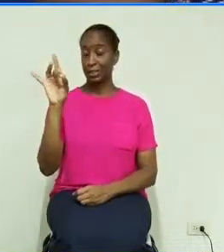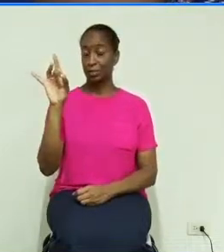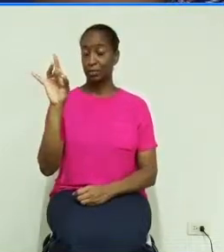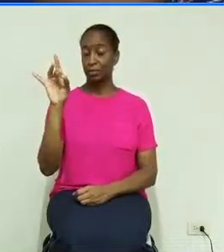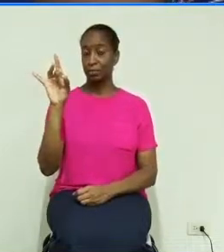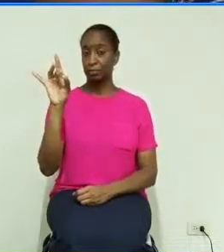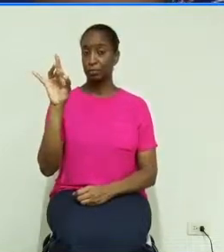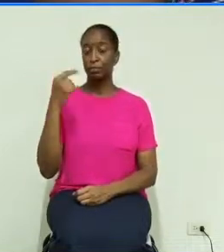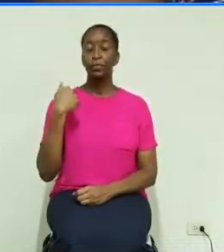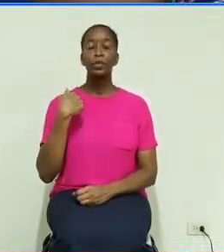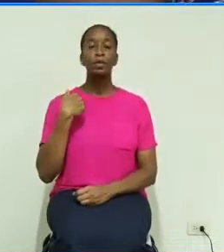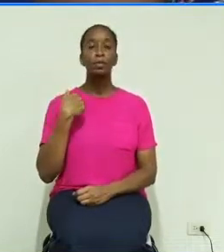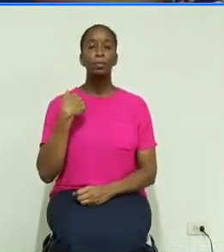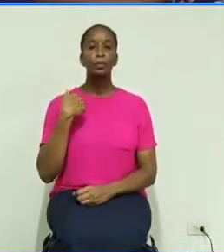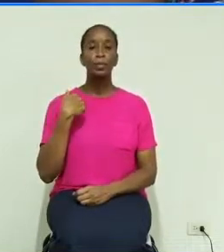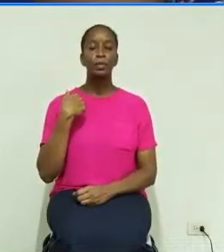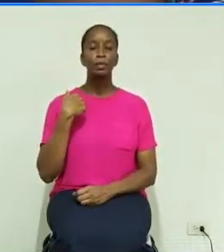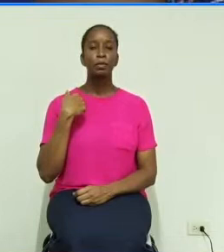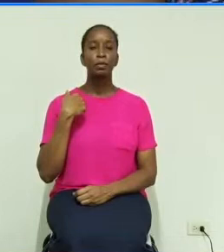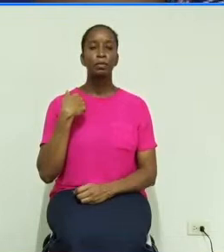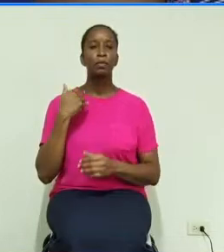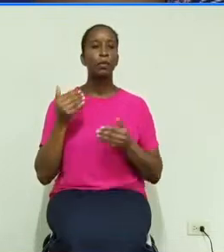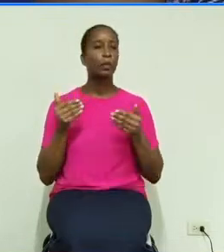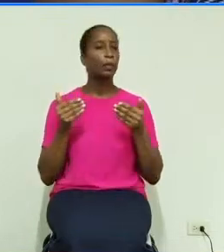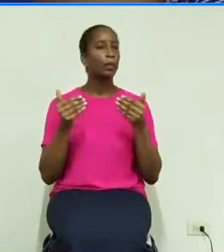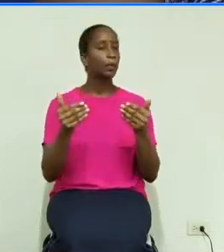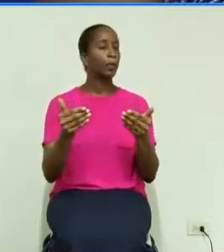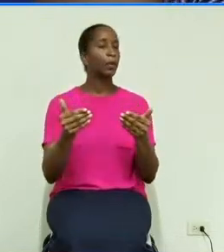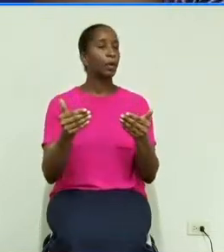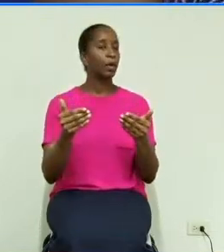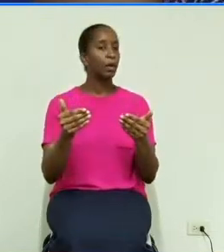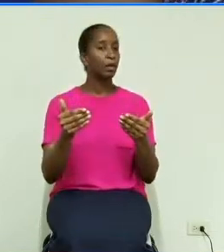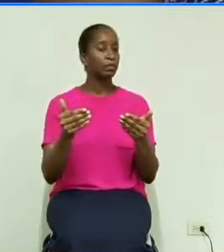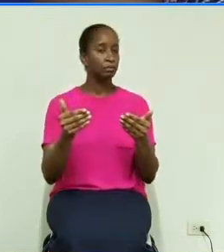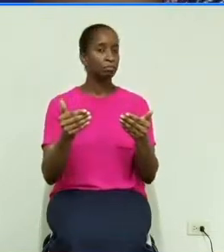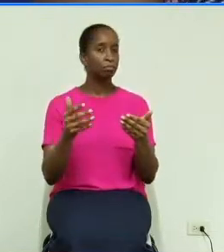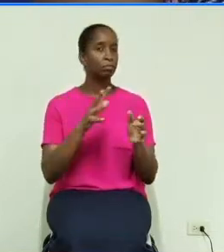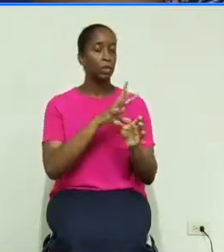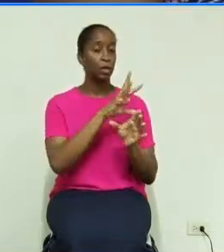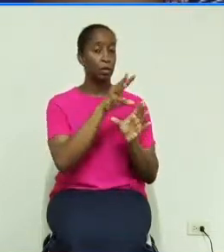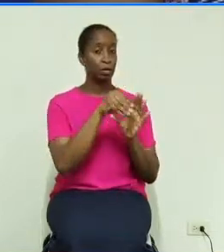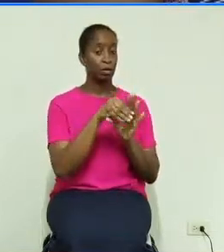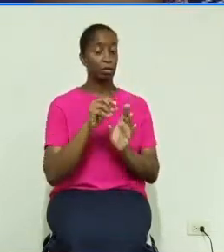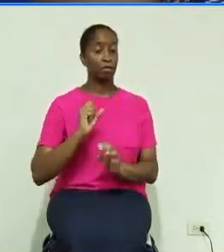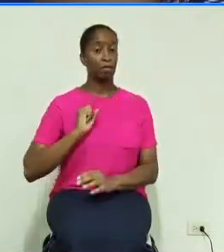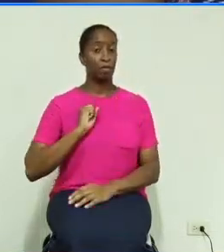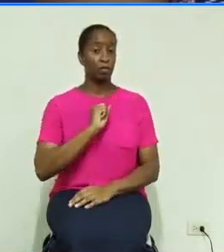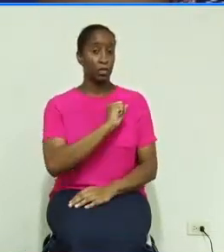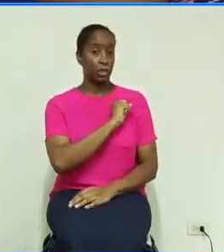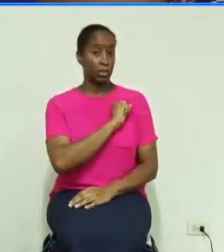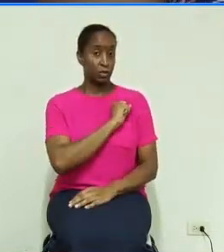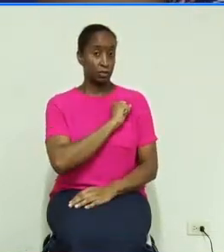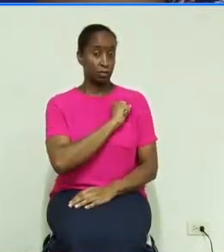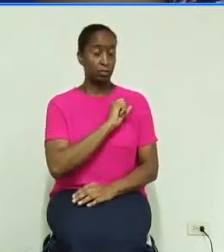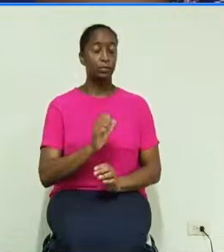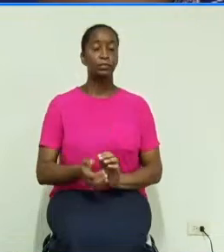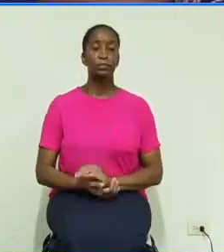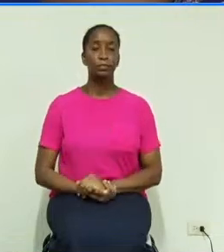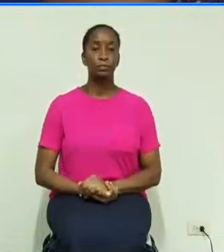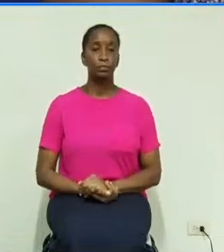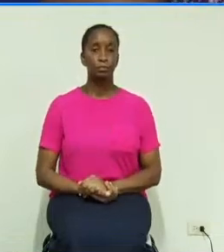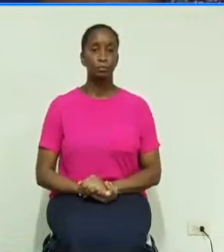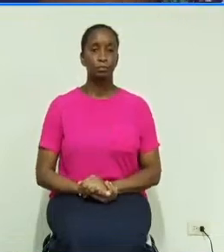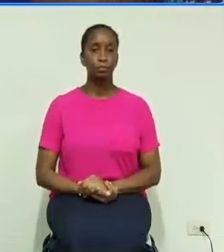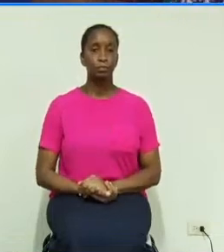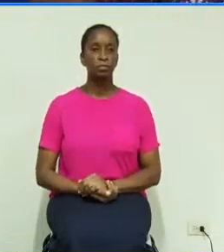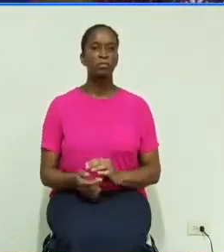a path that took me for 10 years to the upper chamber of our Parliament.